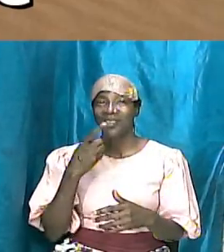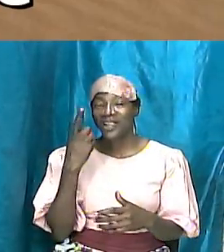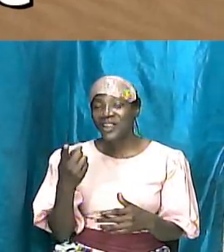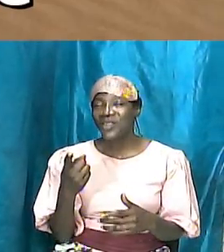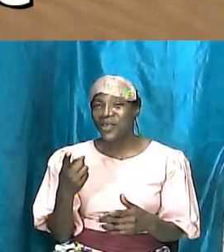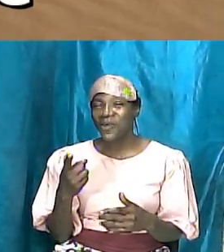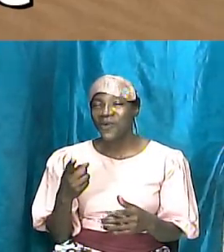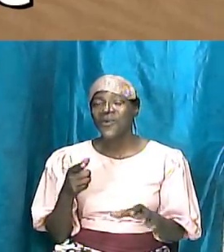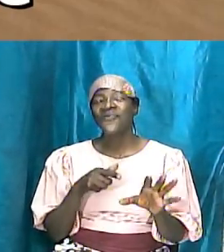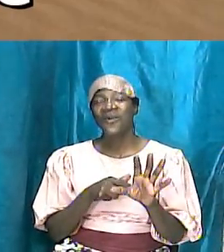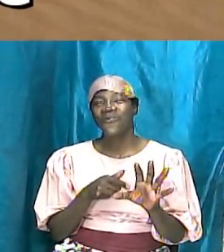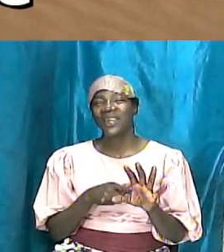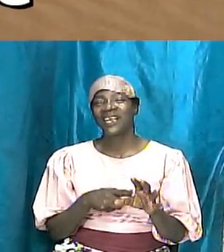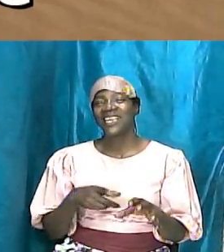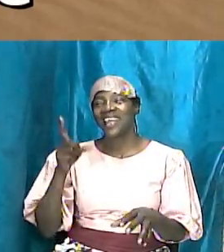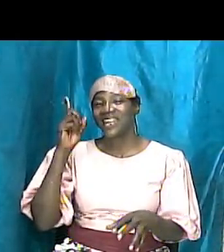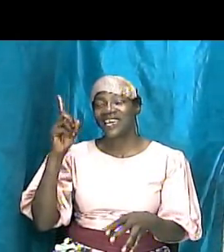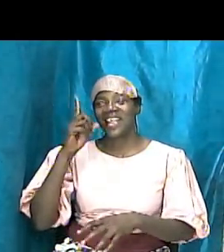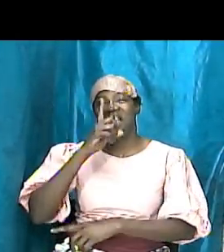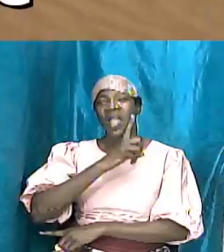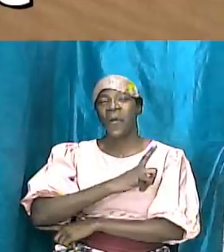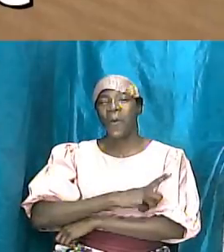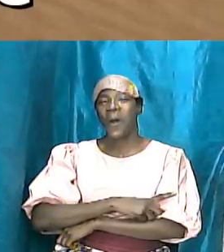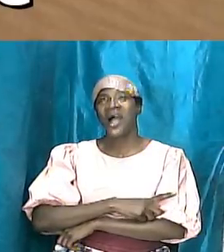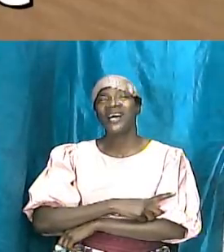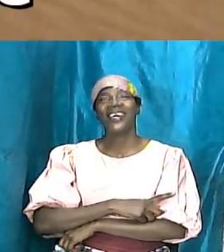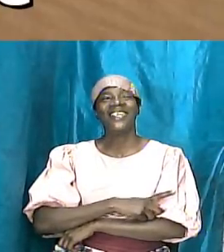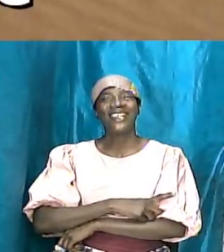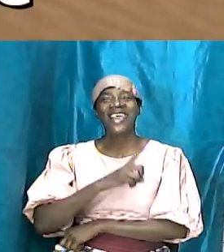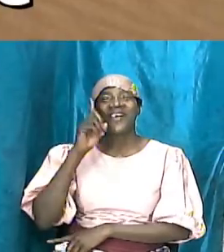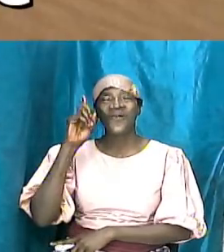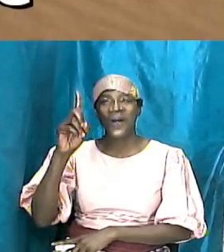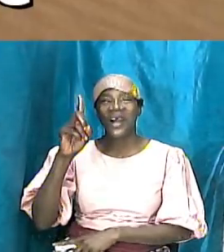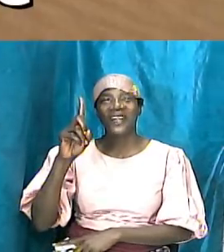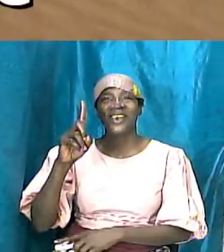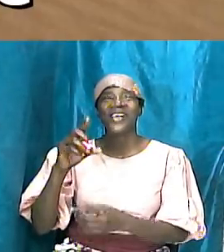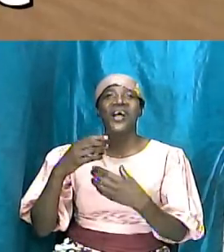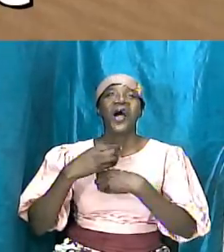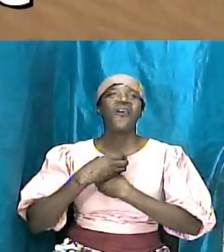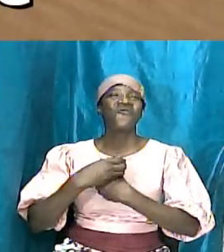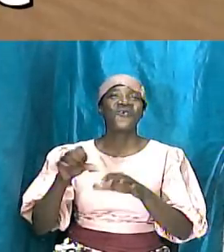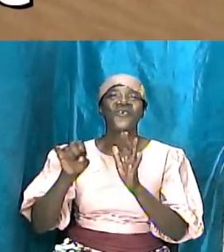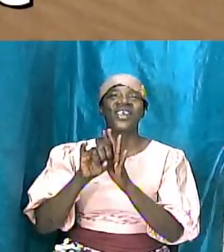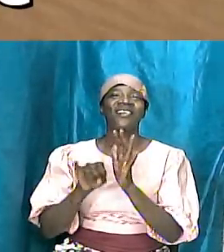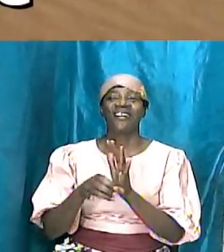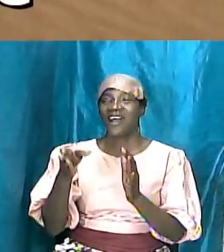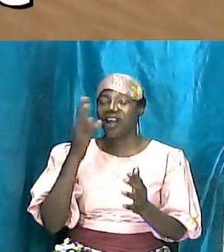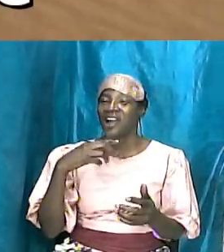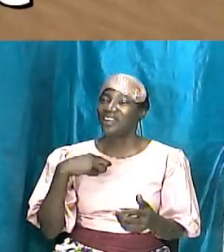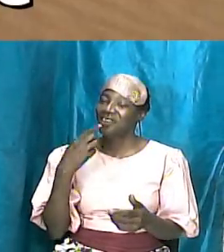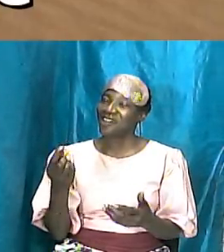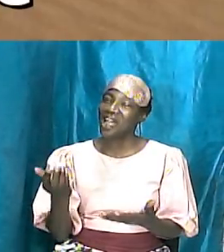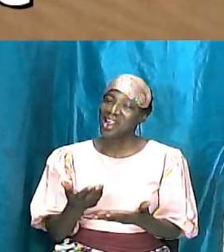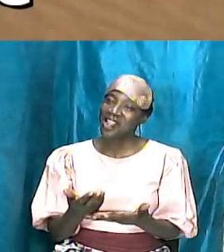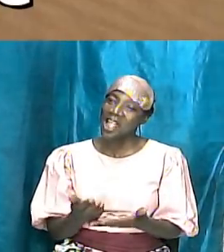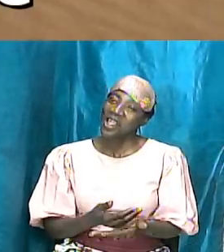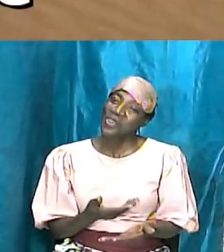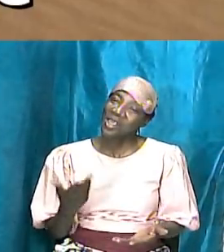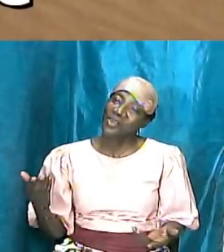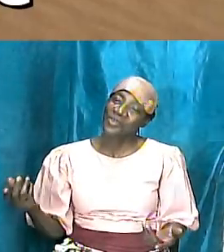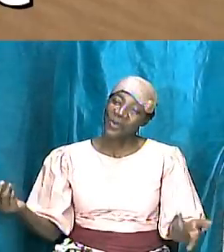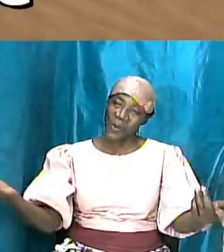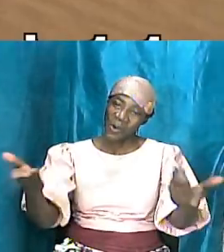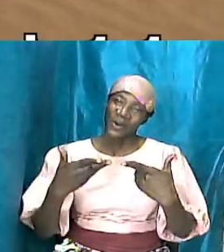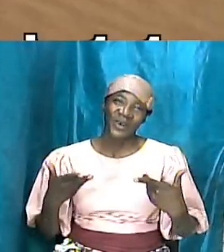from beginning, right from day one of creation, God was saying some things to us. And so I want us to read together.